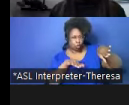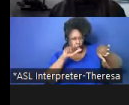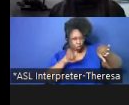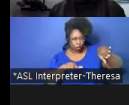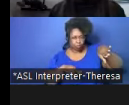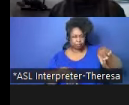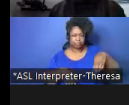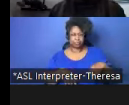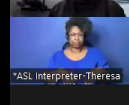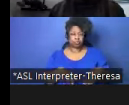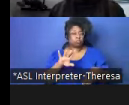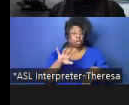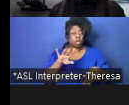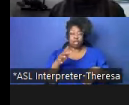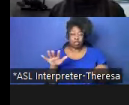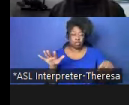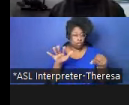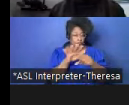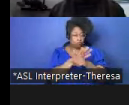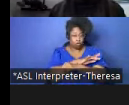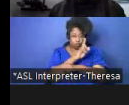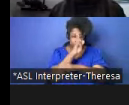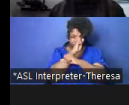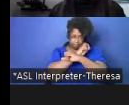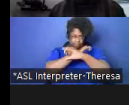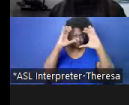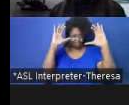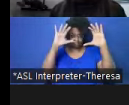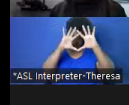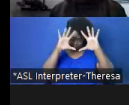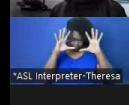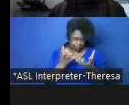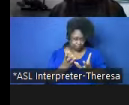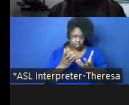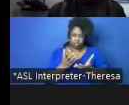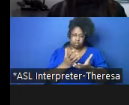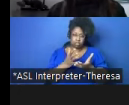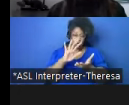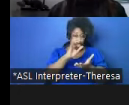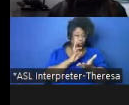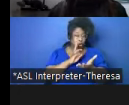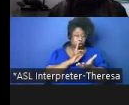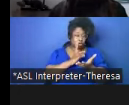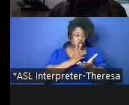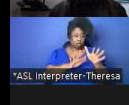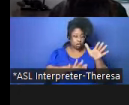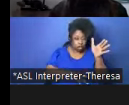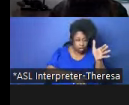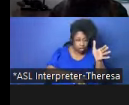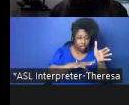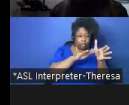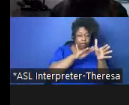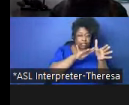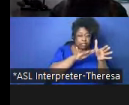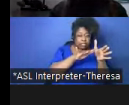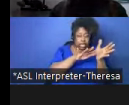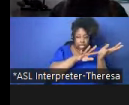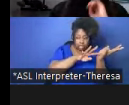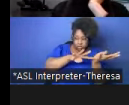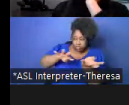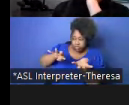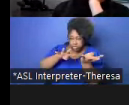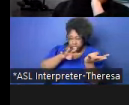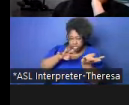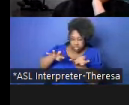identified the full extent in terms of collecting and redirecting stormwater to that project,